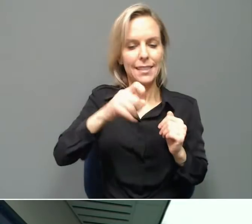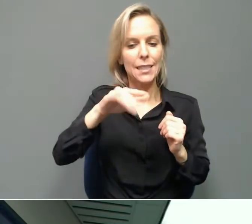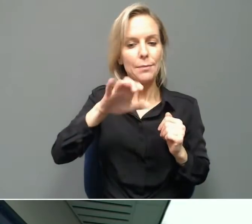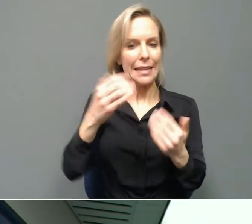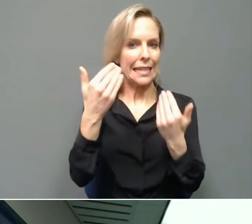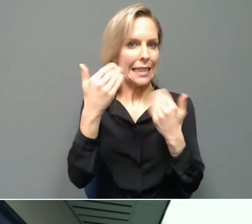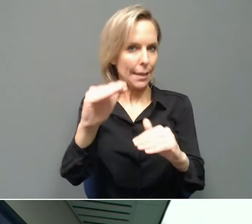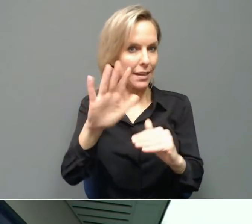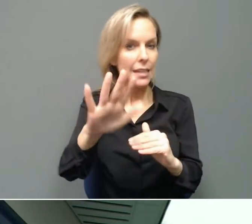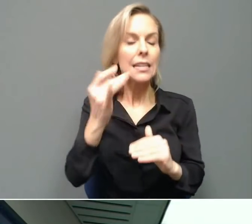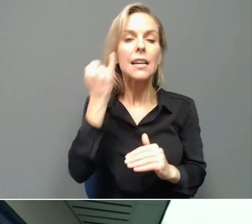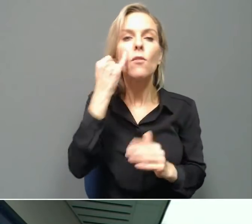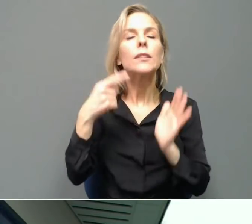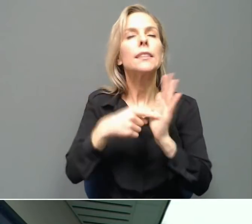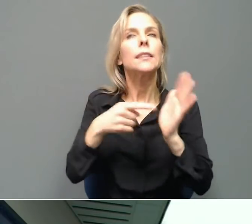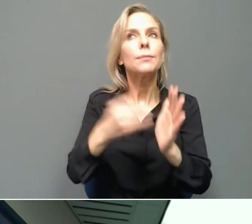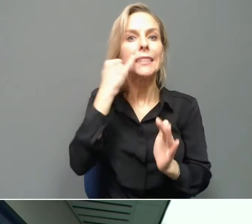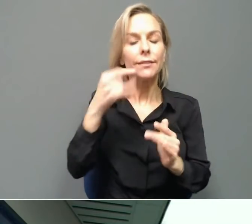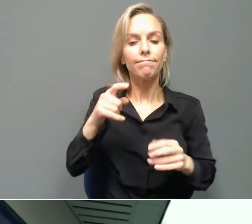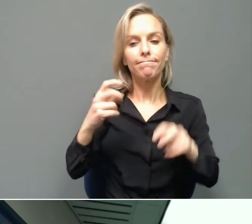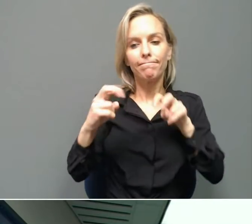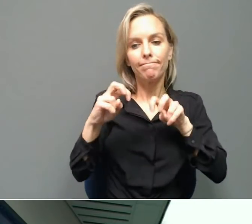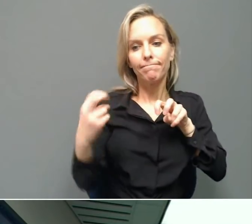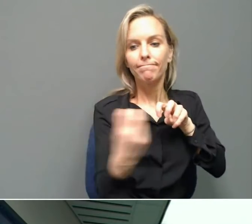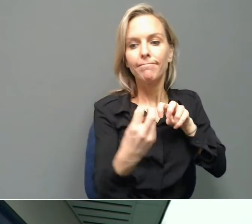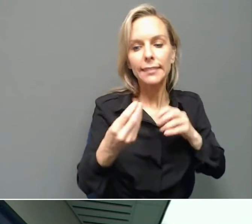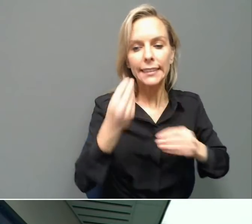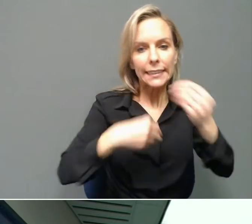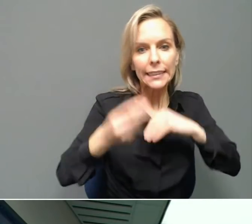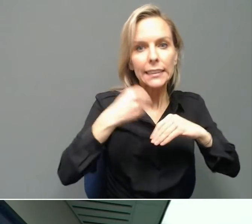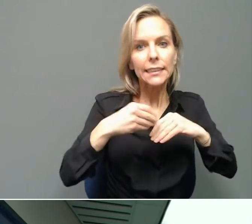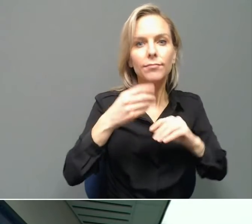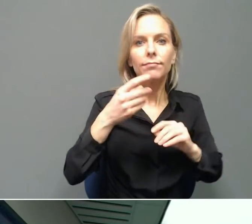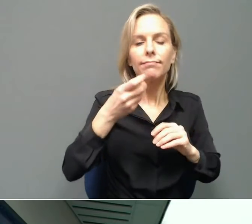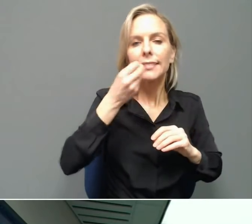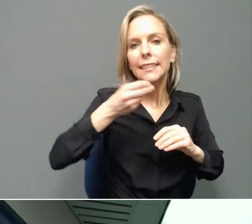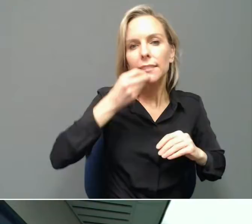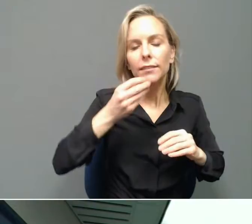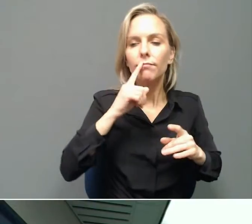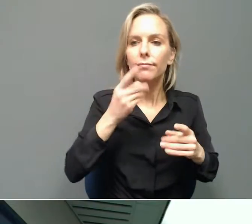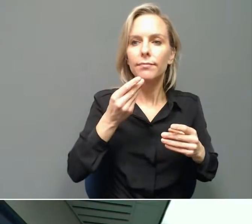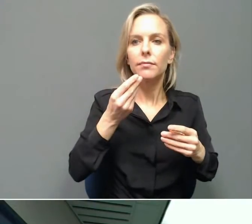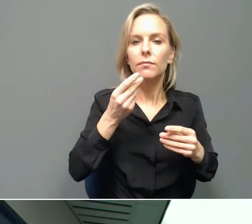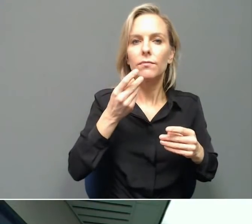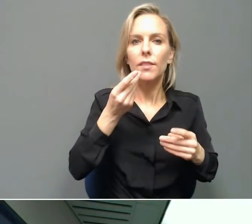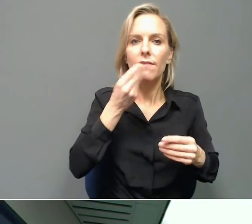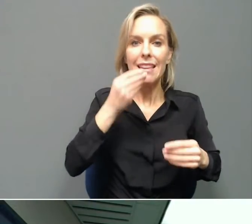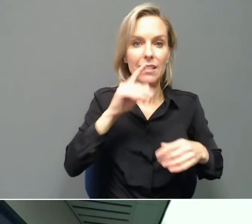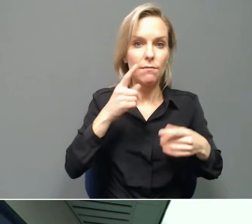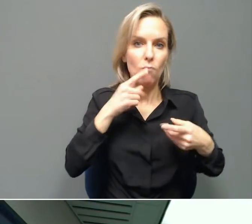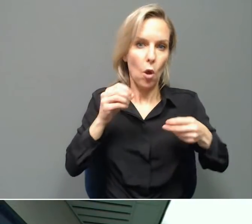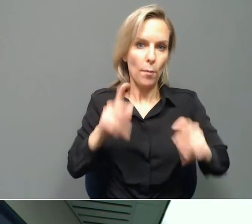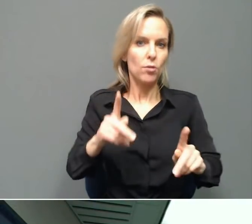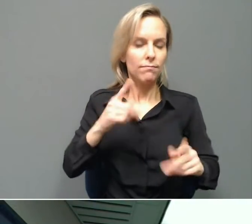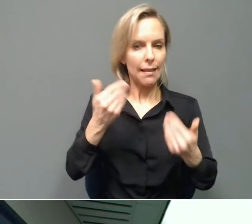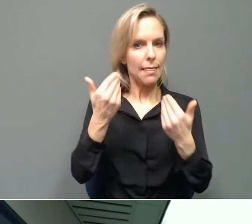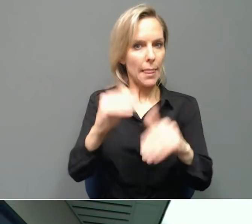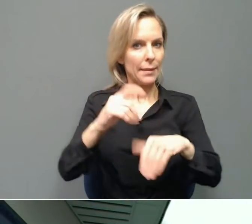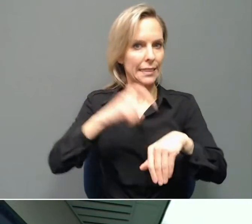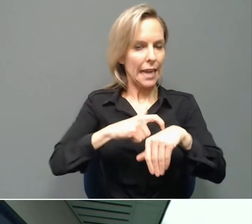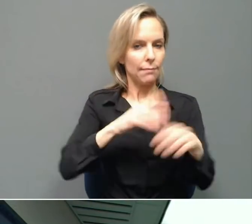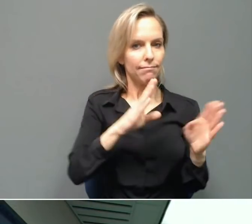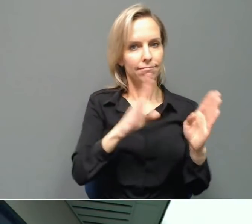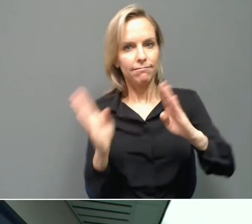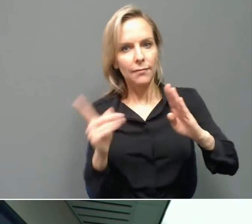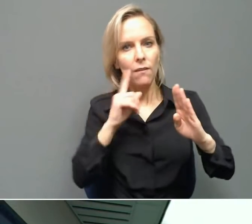if you can't have everyone at dining, there should be multiple dining opportunities for the residents. And participation is not